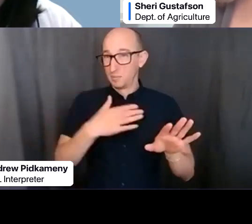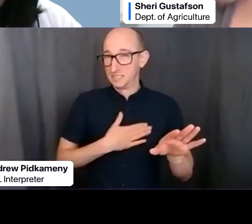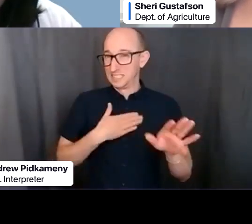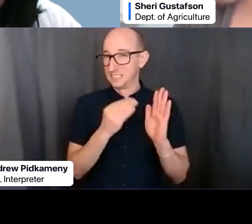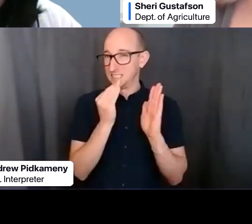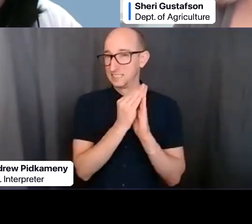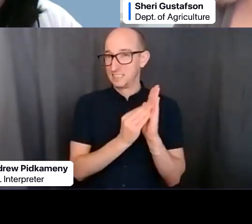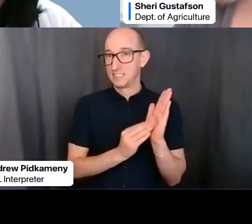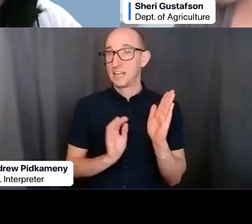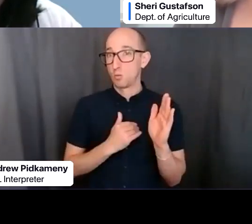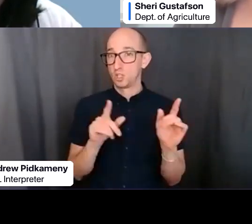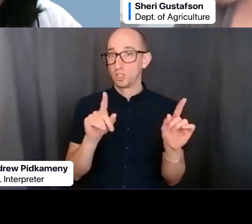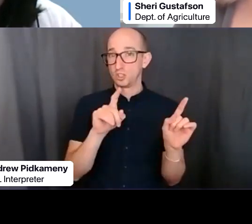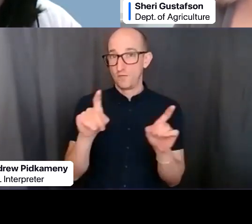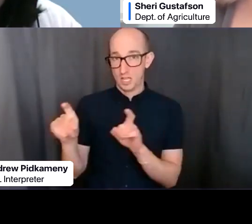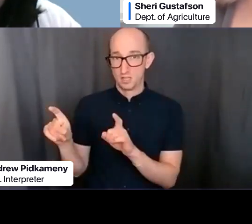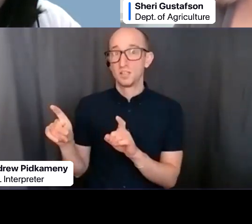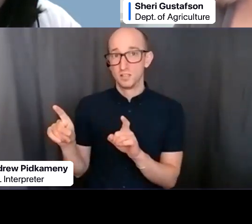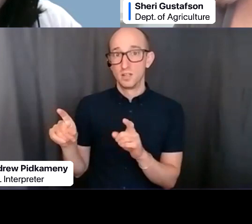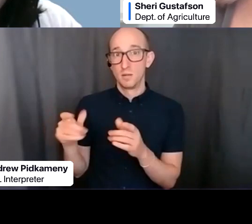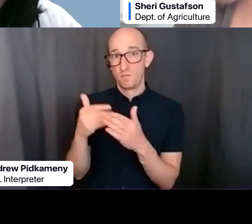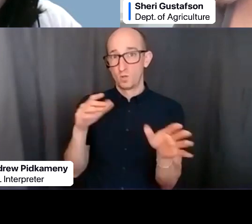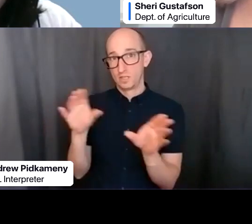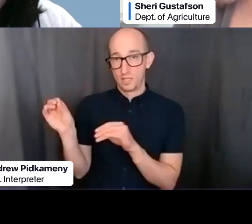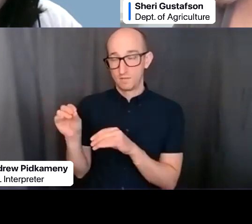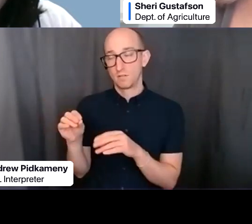our survey before leaving, or I'm